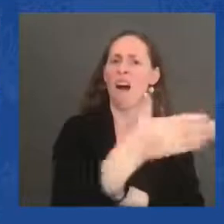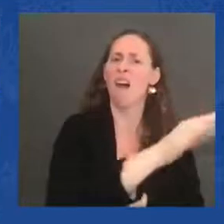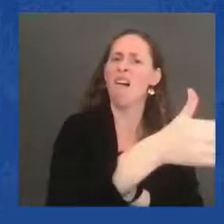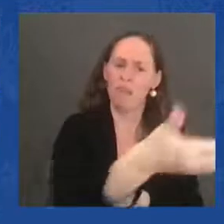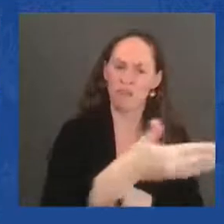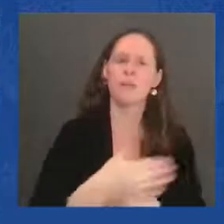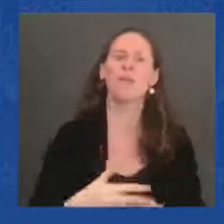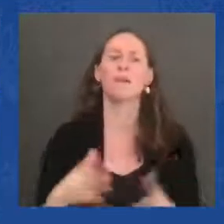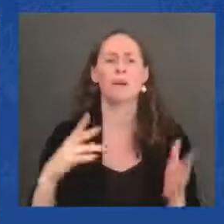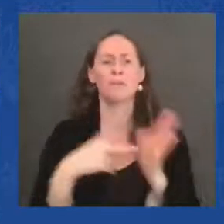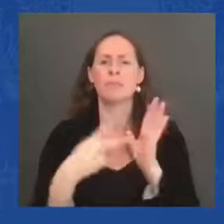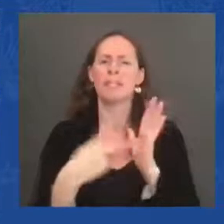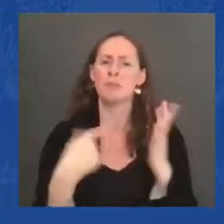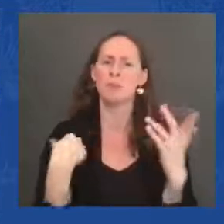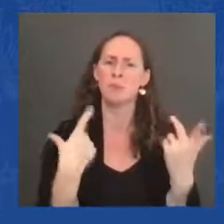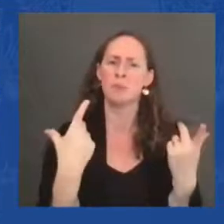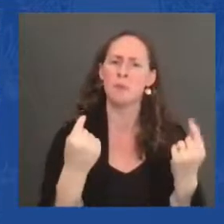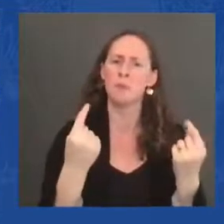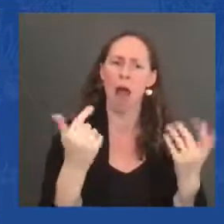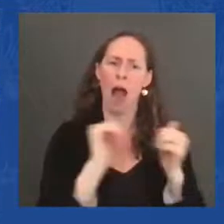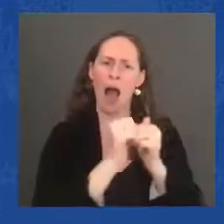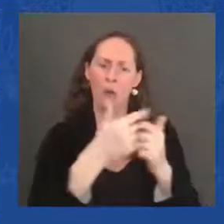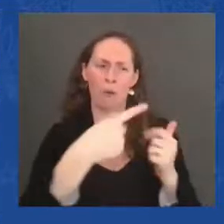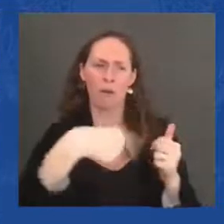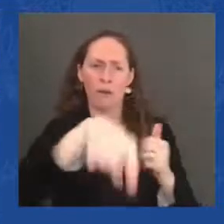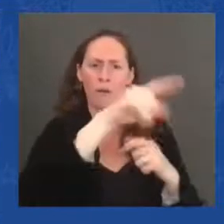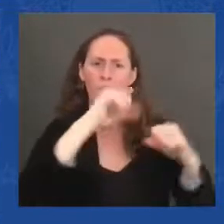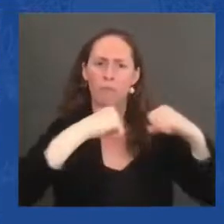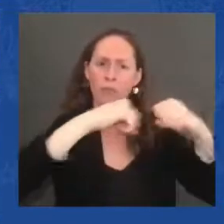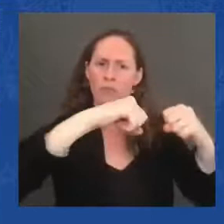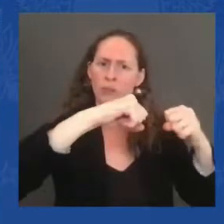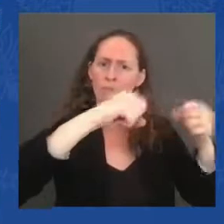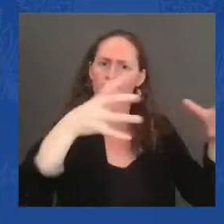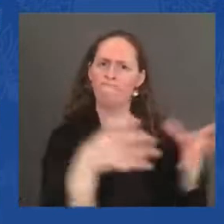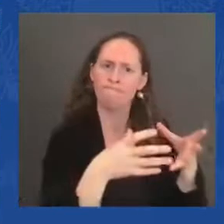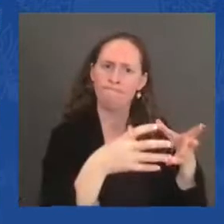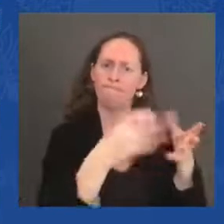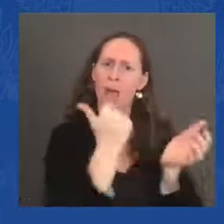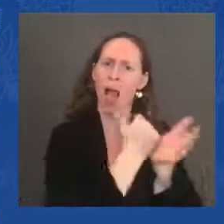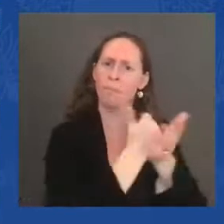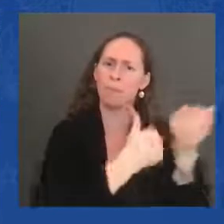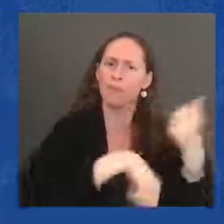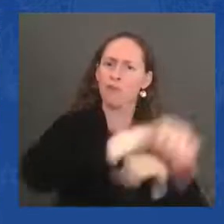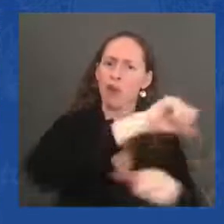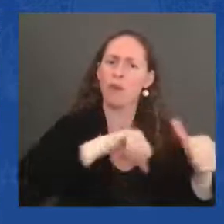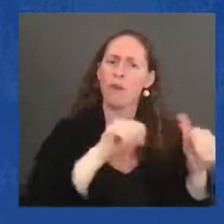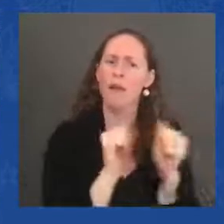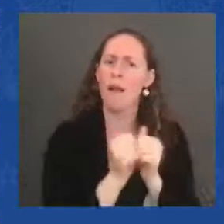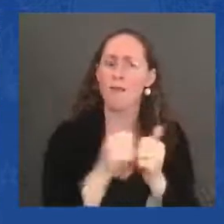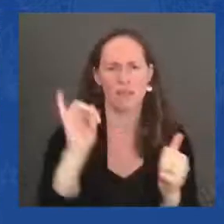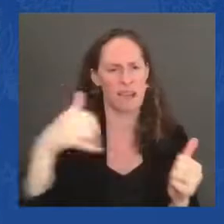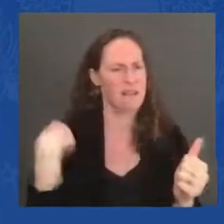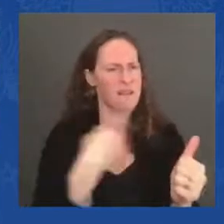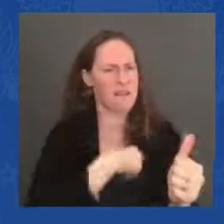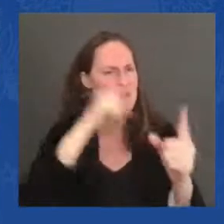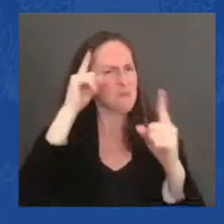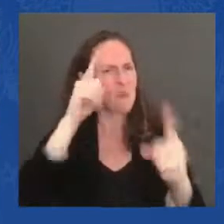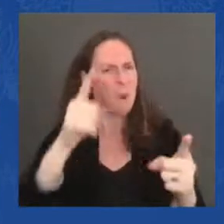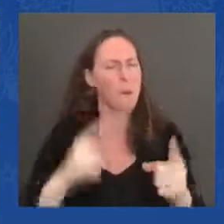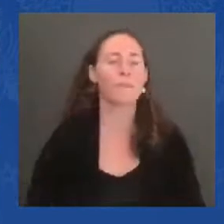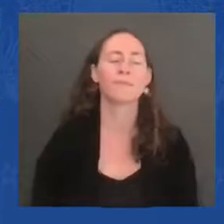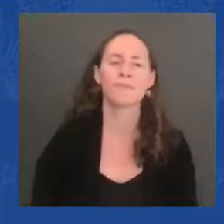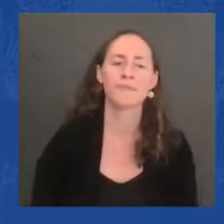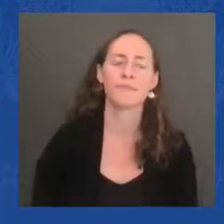down to. And I just want you to know that you have the full support of my